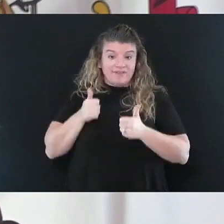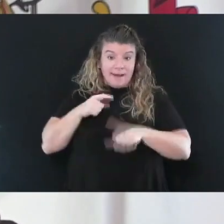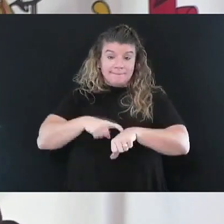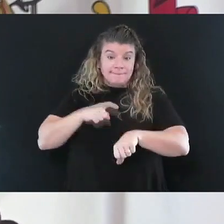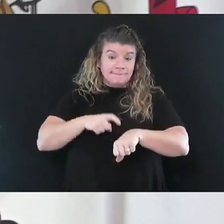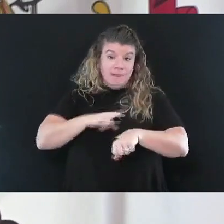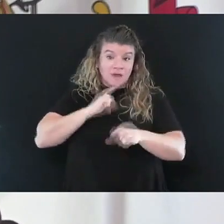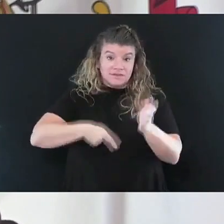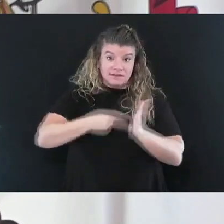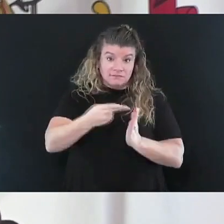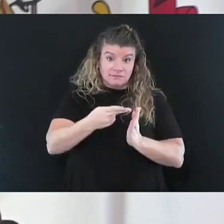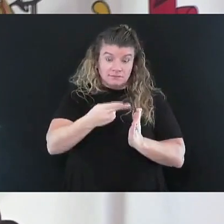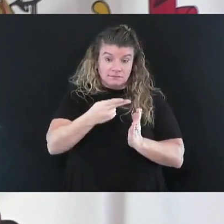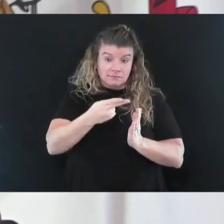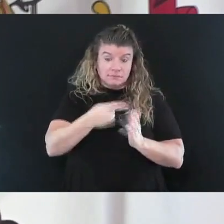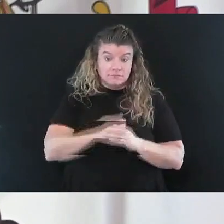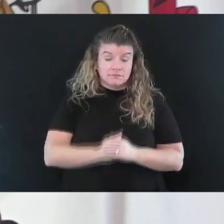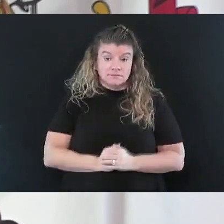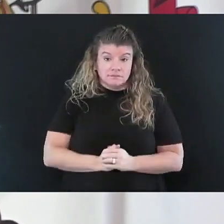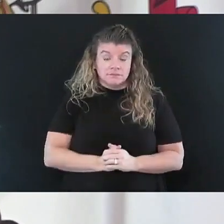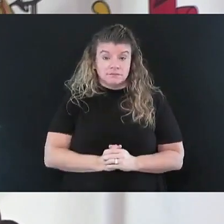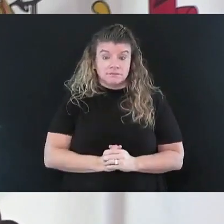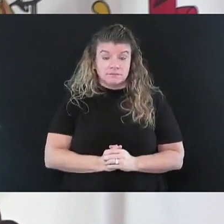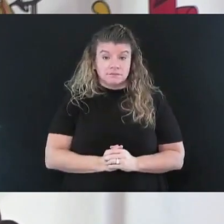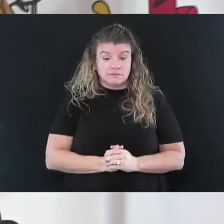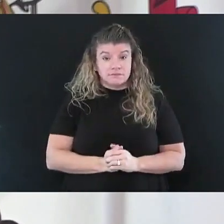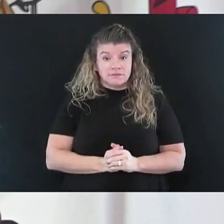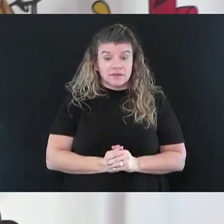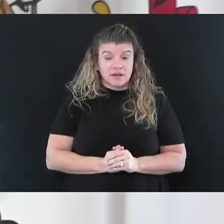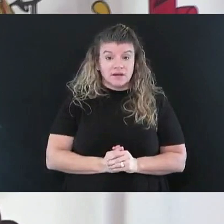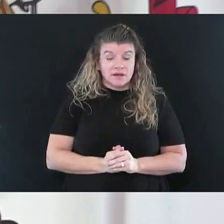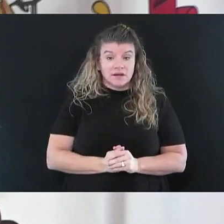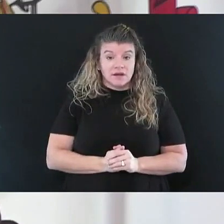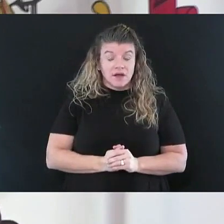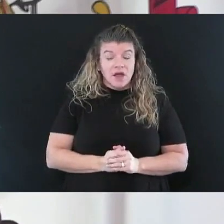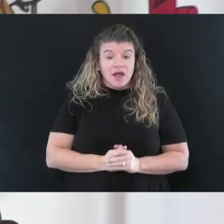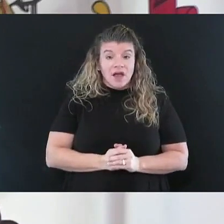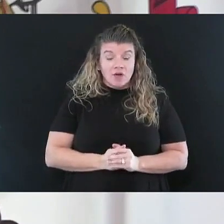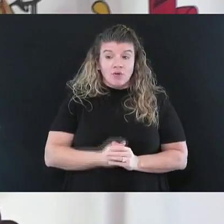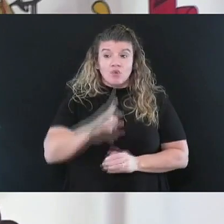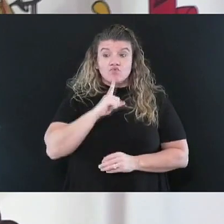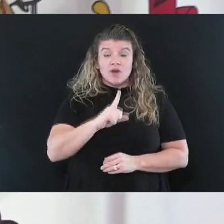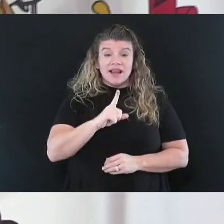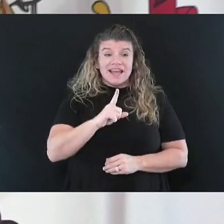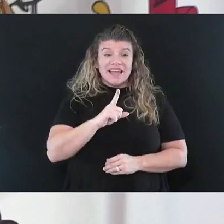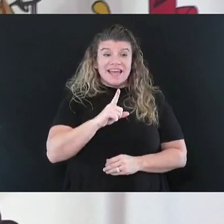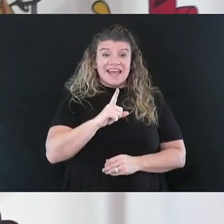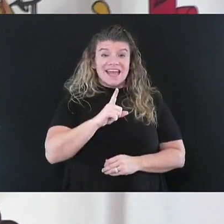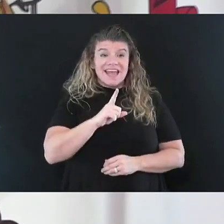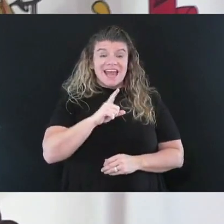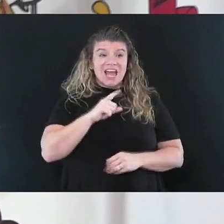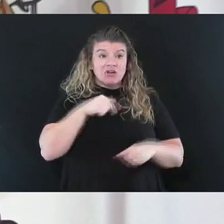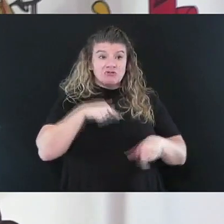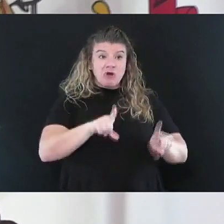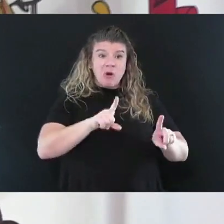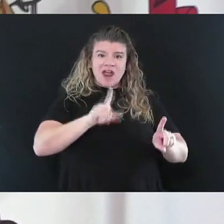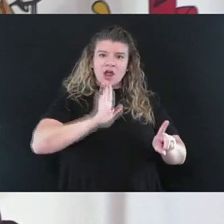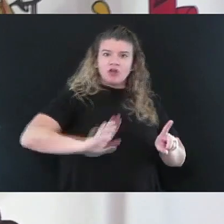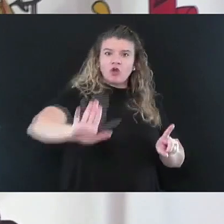truth. You know, there's been a lot of phenomenal things happen within our